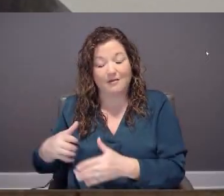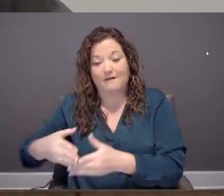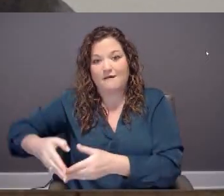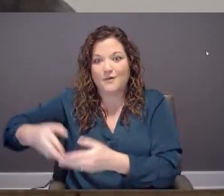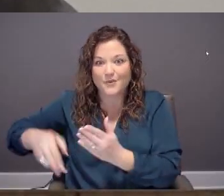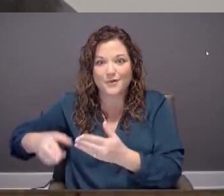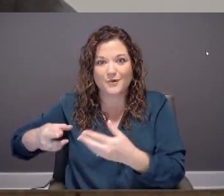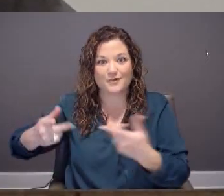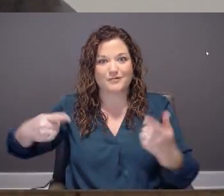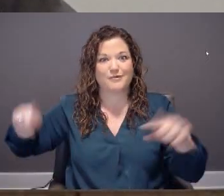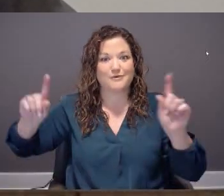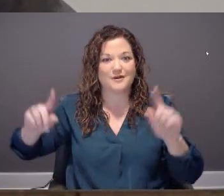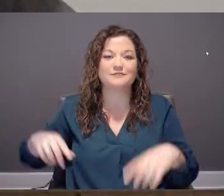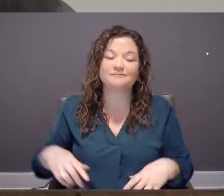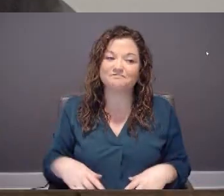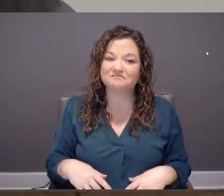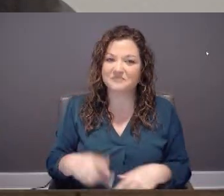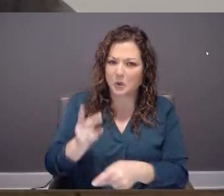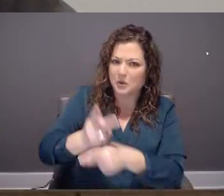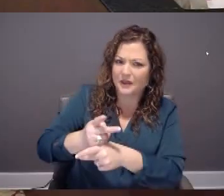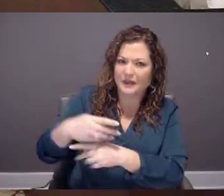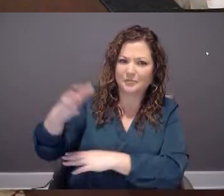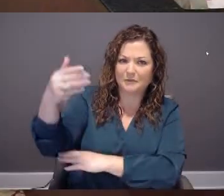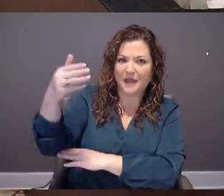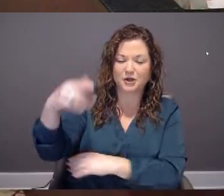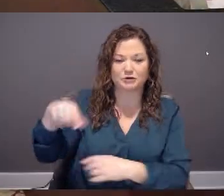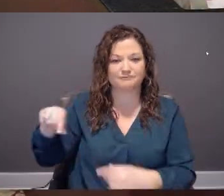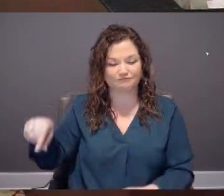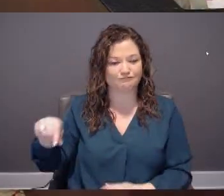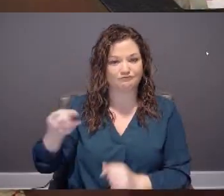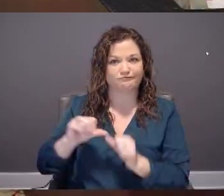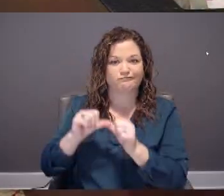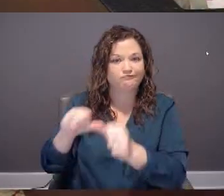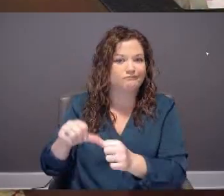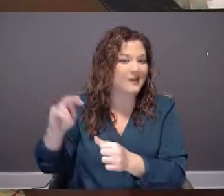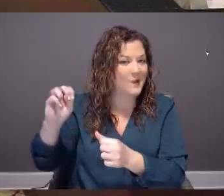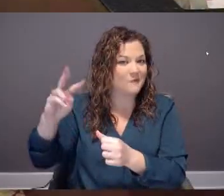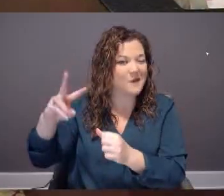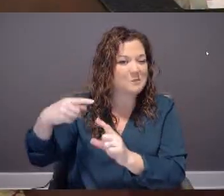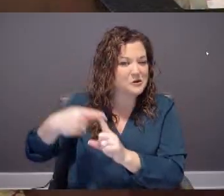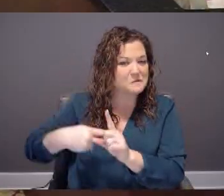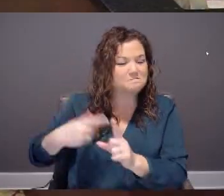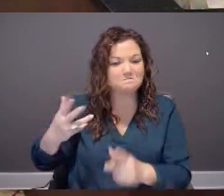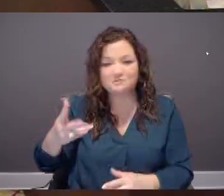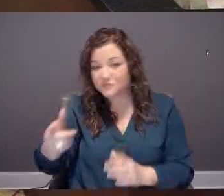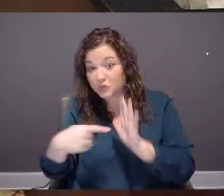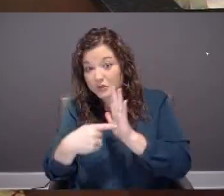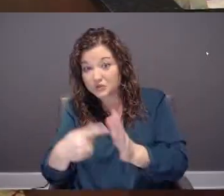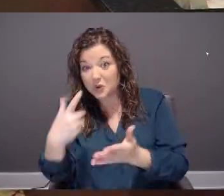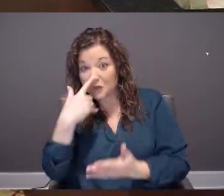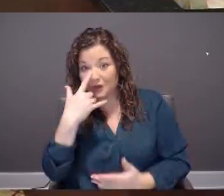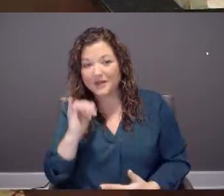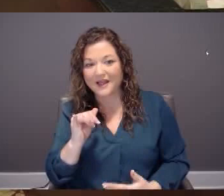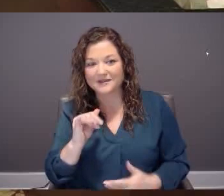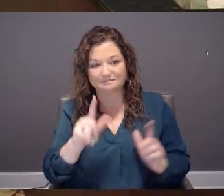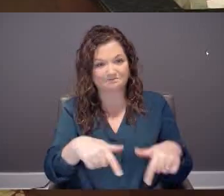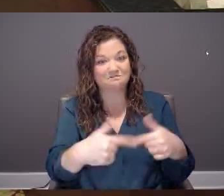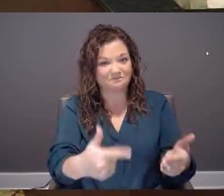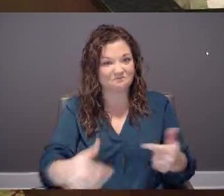And we'll keep those banners up for the better part of November. And you want to unveil what those look like, Josh?